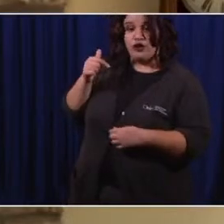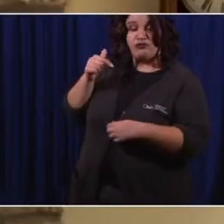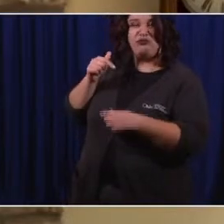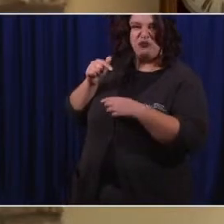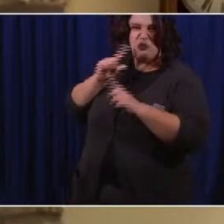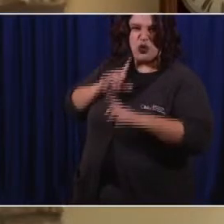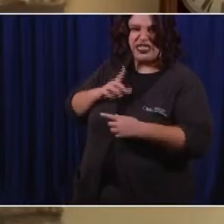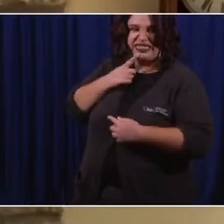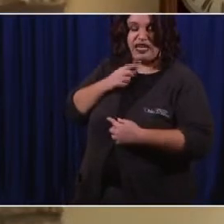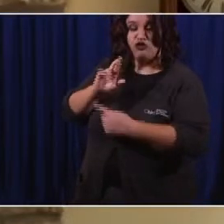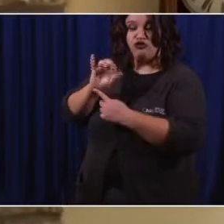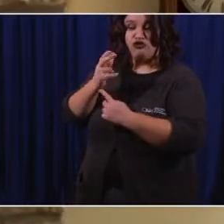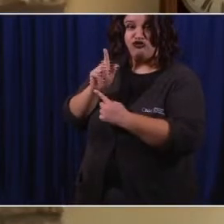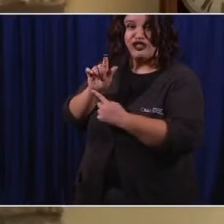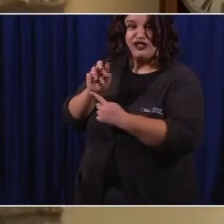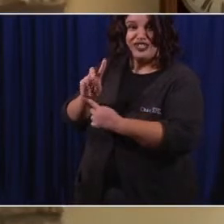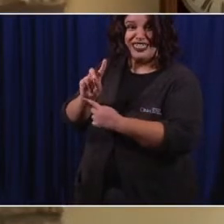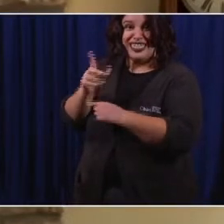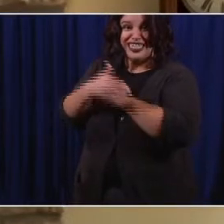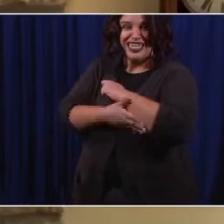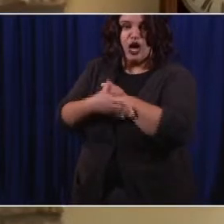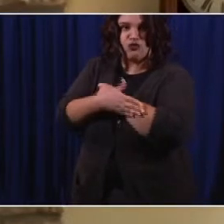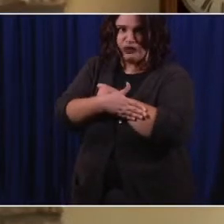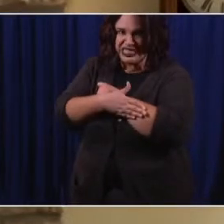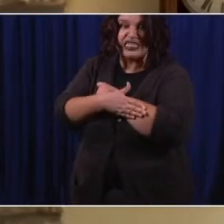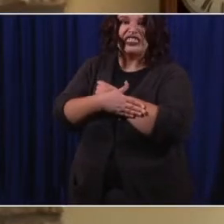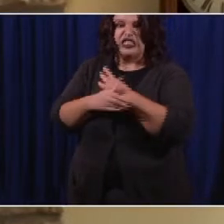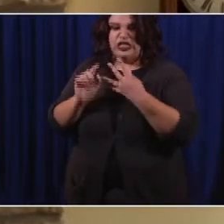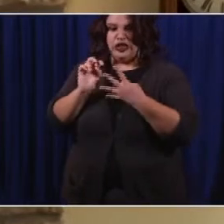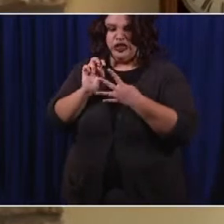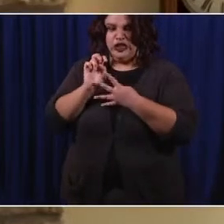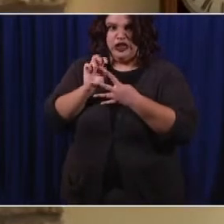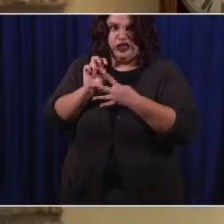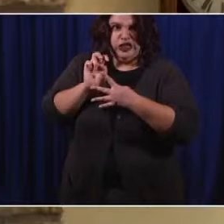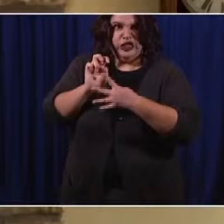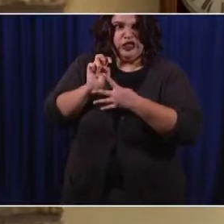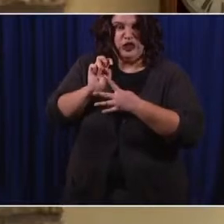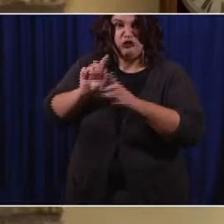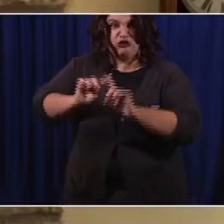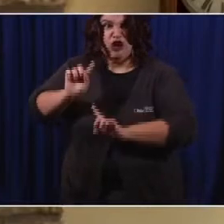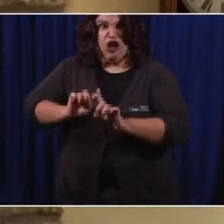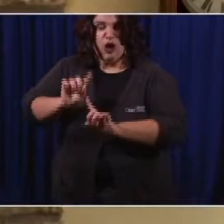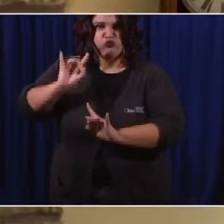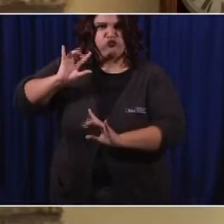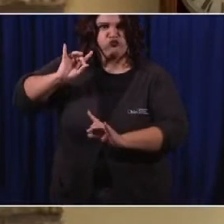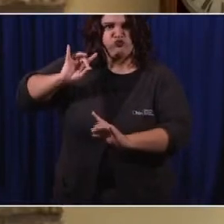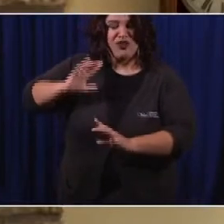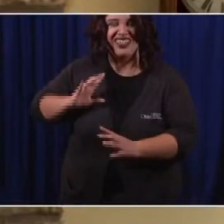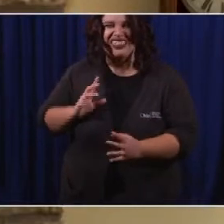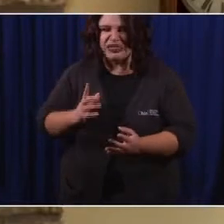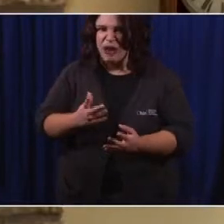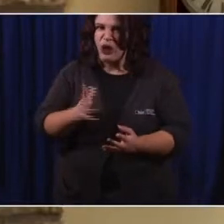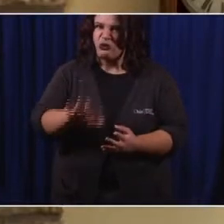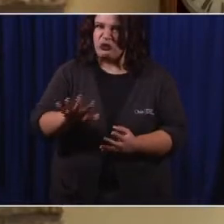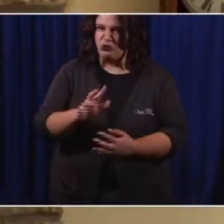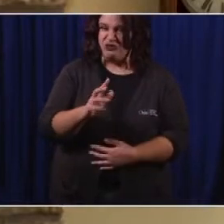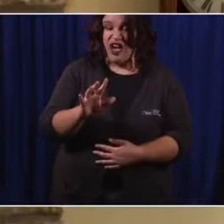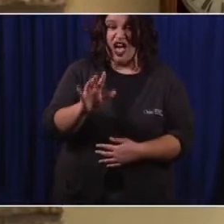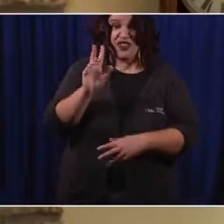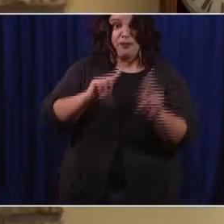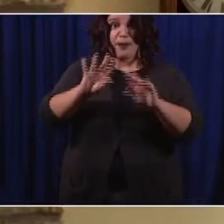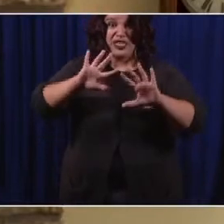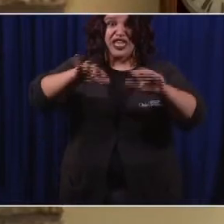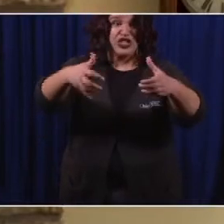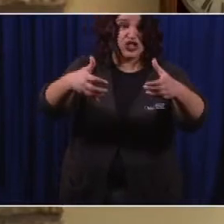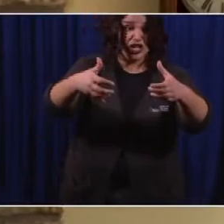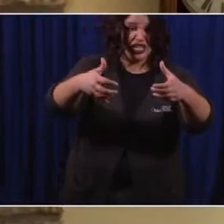on Thursday, despite 0.2% of the population being infected. In July, you said